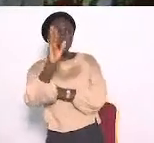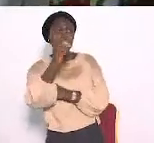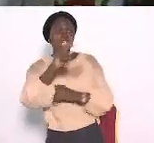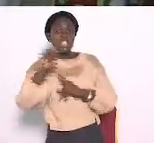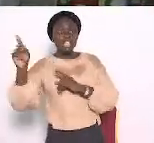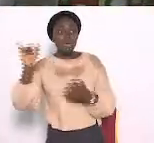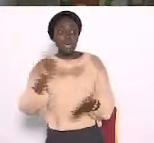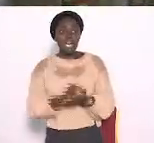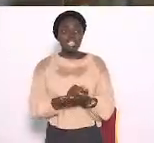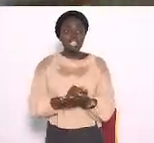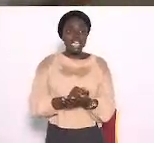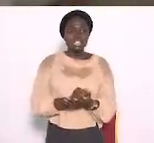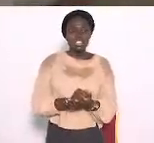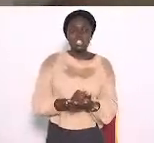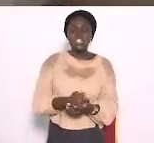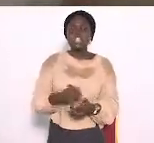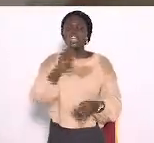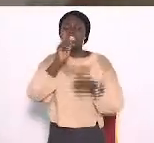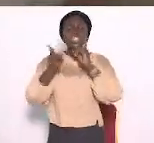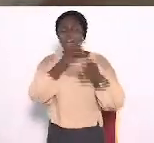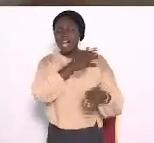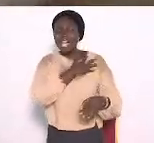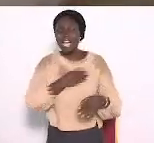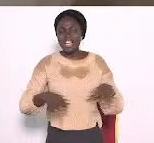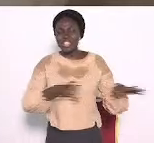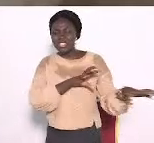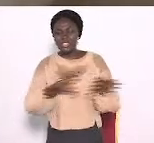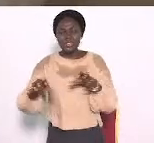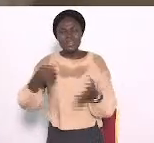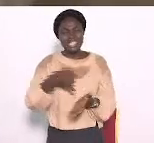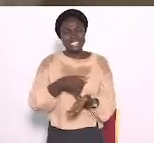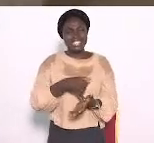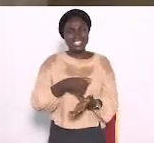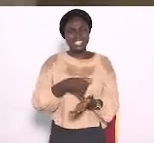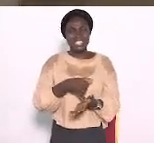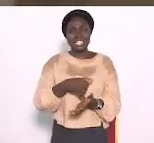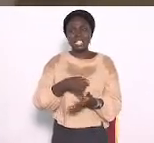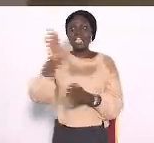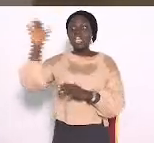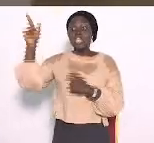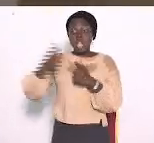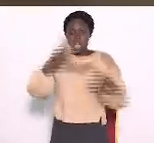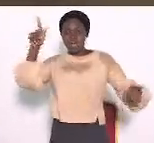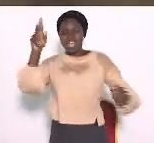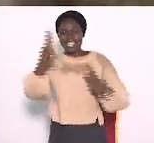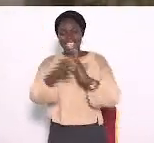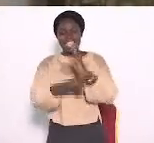ceci TS dans l'attite de louange et